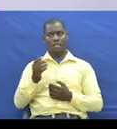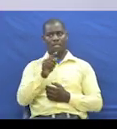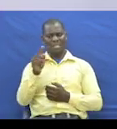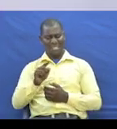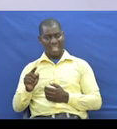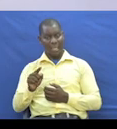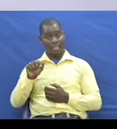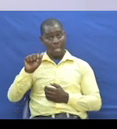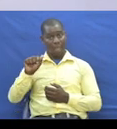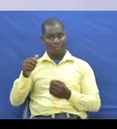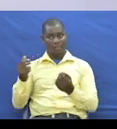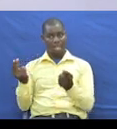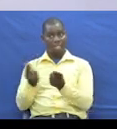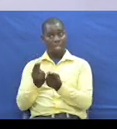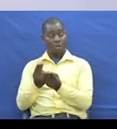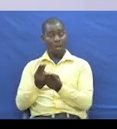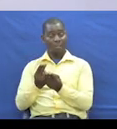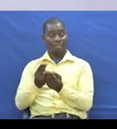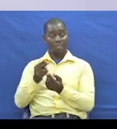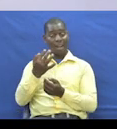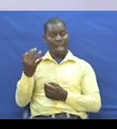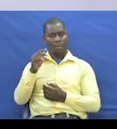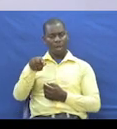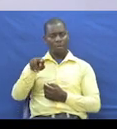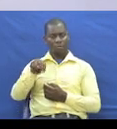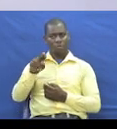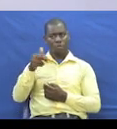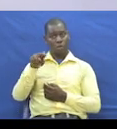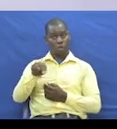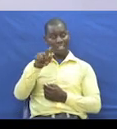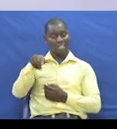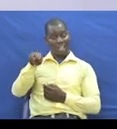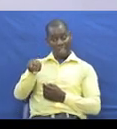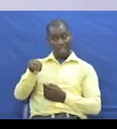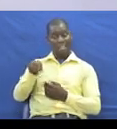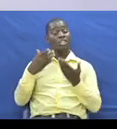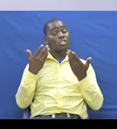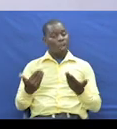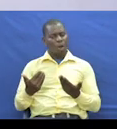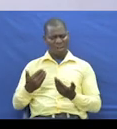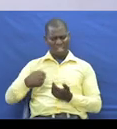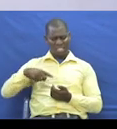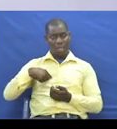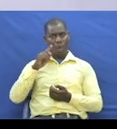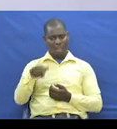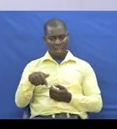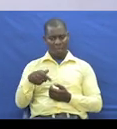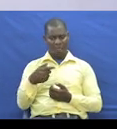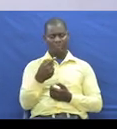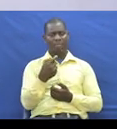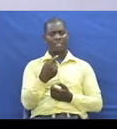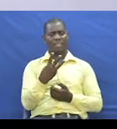number, which is Z, plus the number of neutron, which is the N. Now, since we are